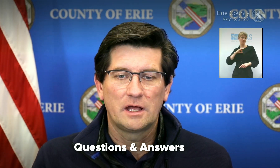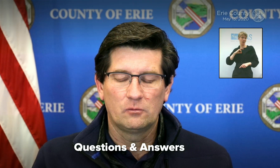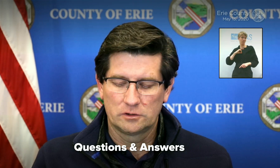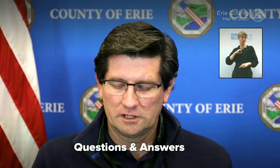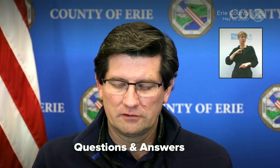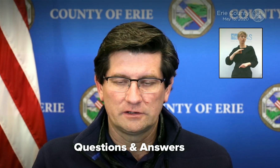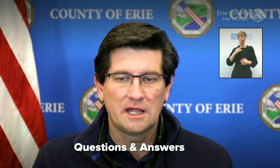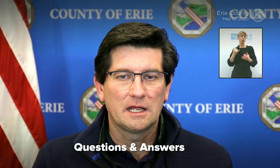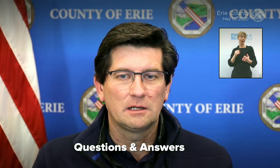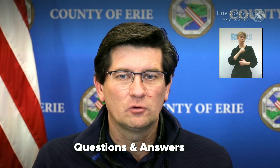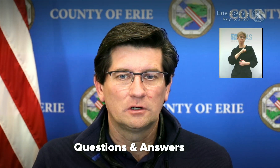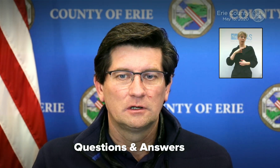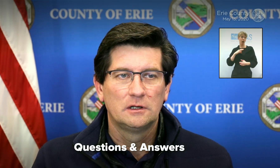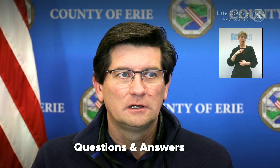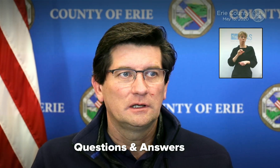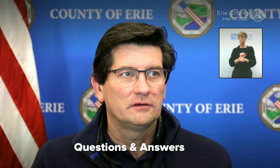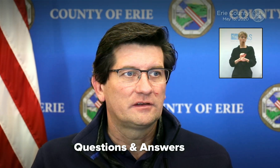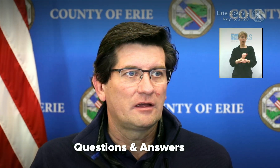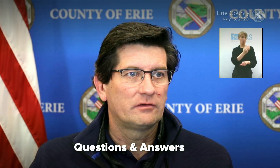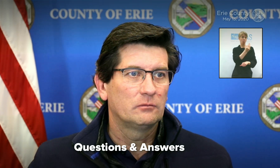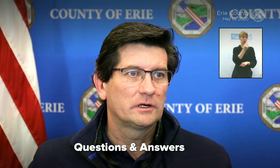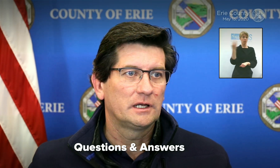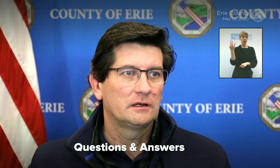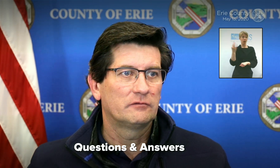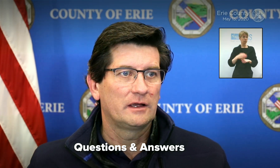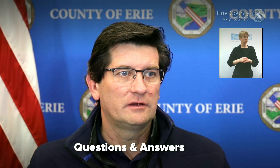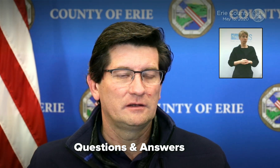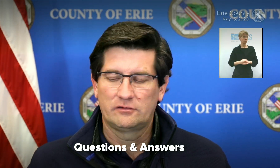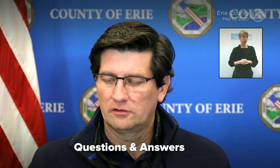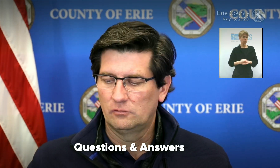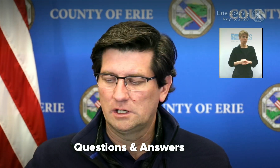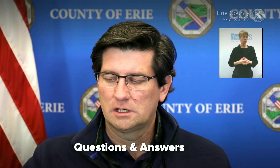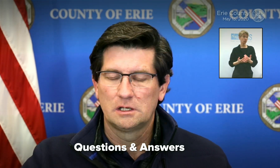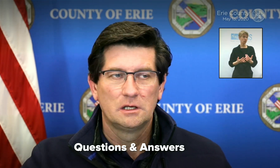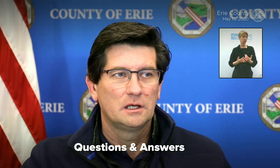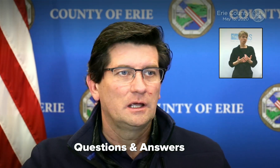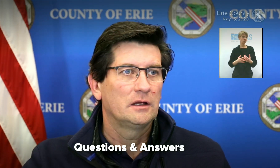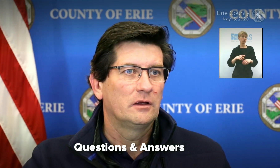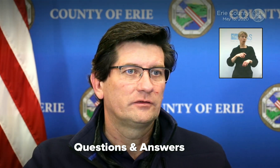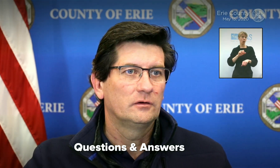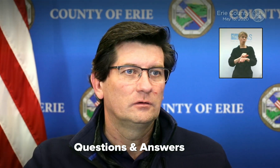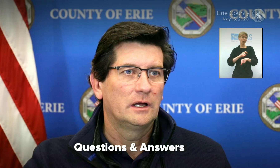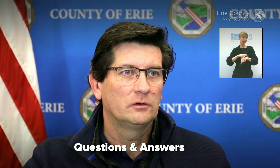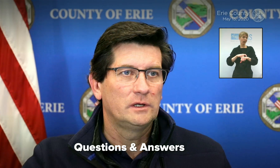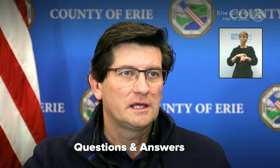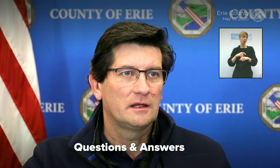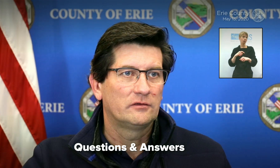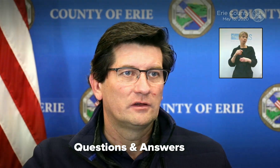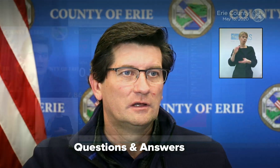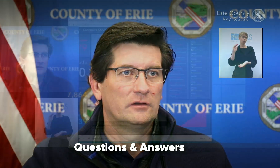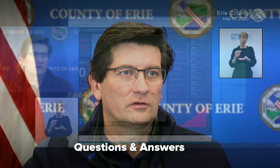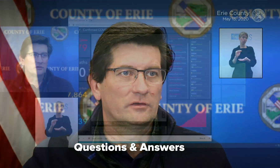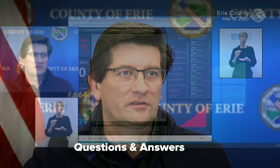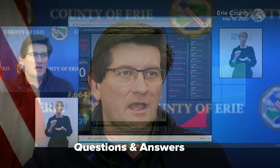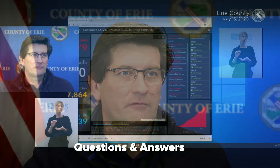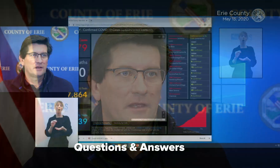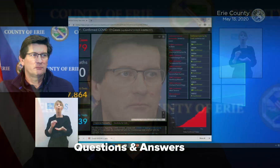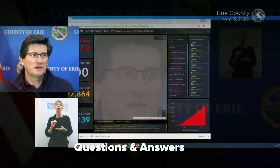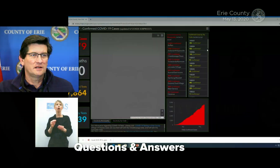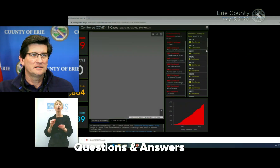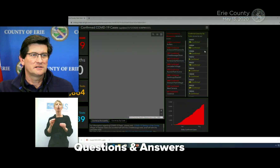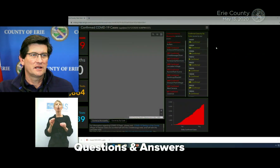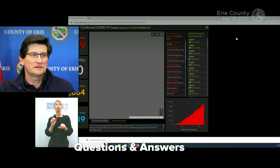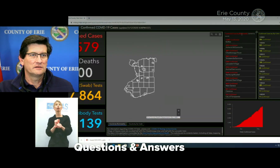where they're not working every day anymore. And staff are working 5 days a week, and also on the weekends. So the staff